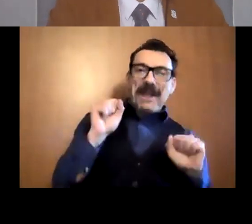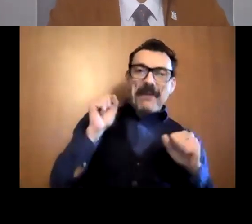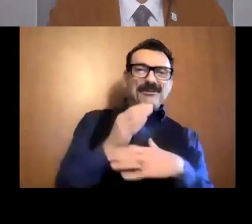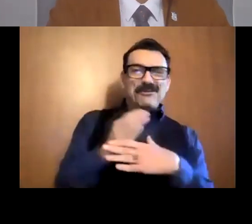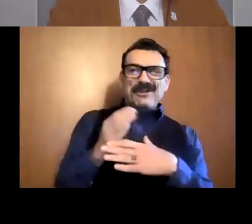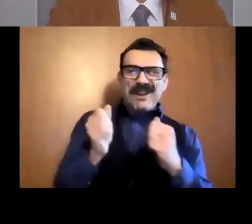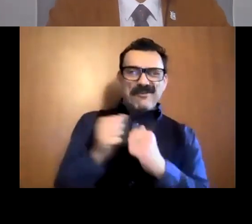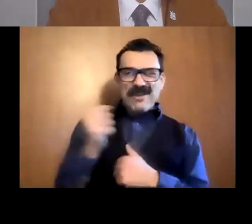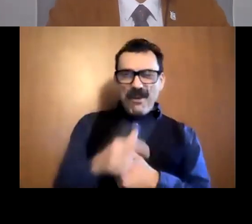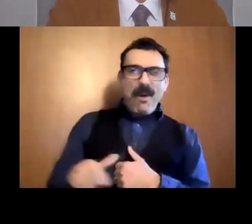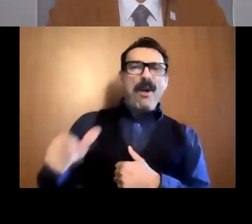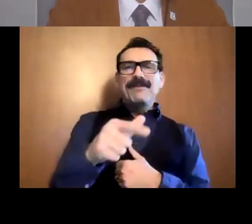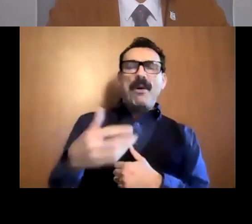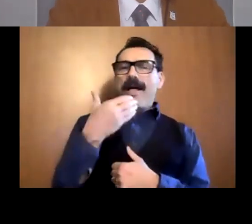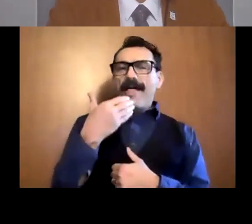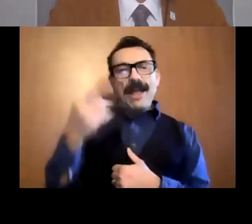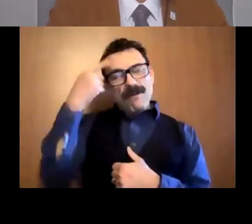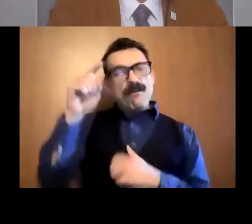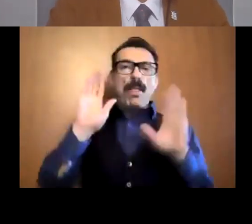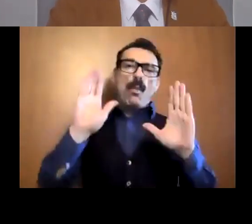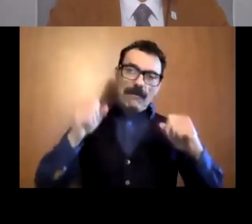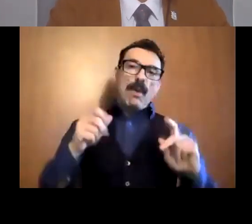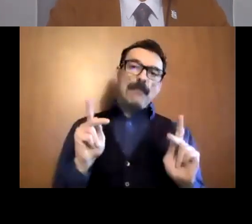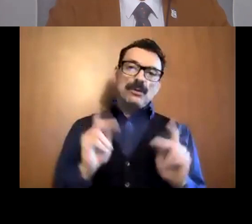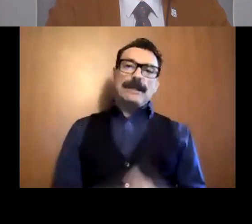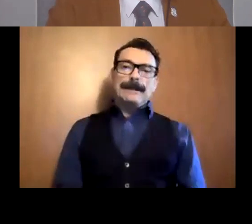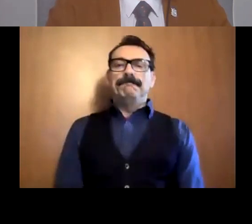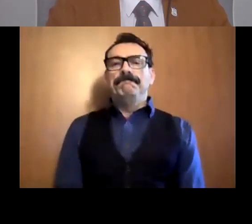your questions. So thanks for this opportunity.